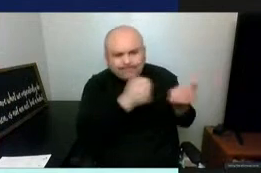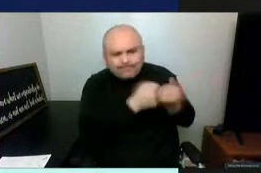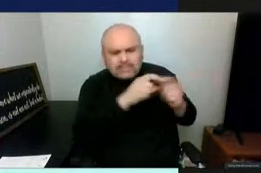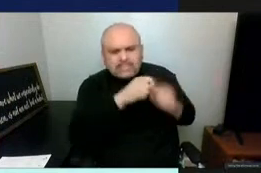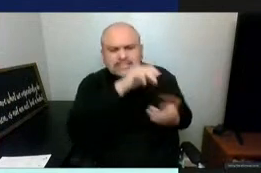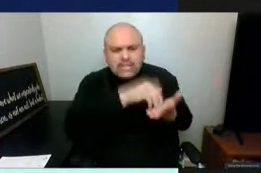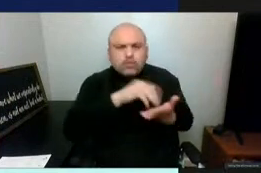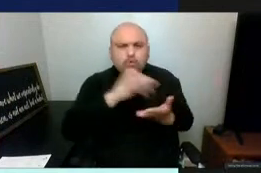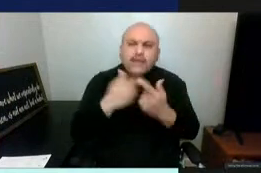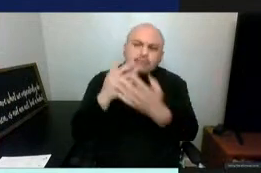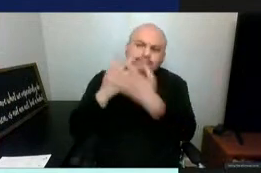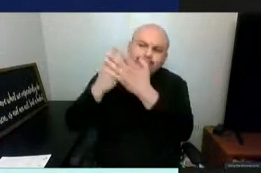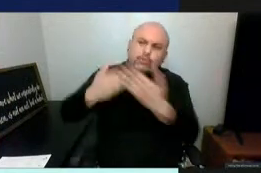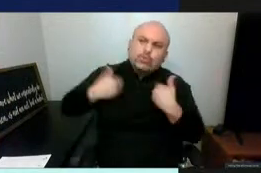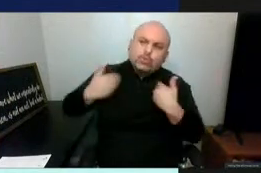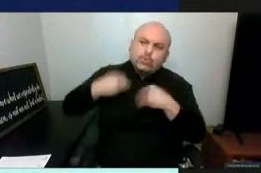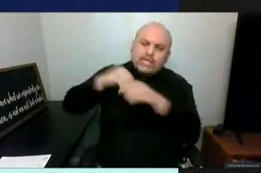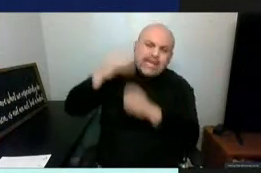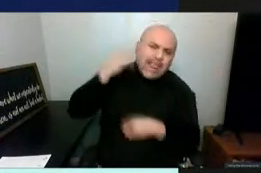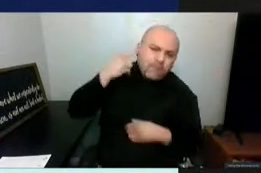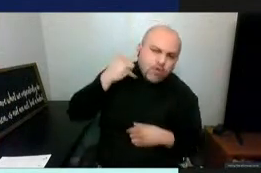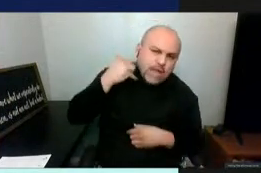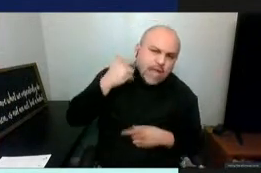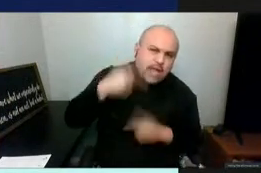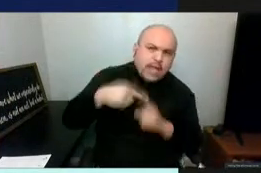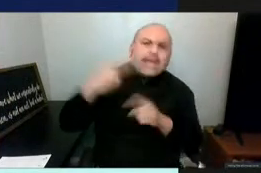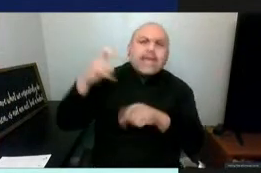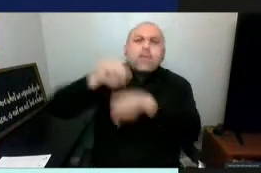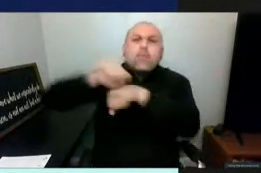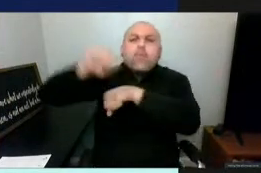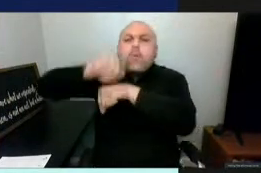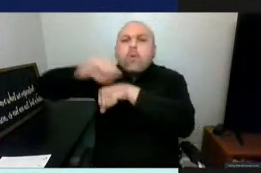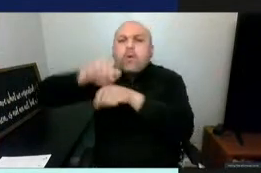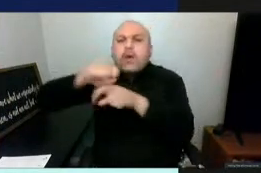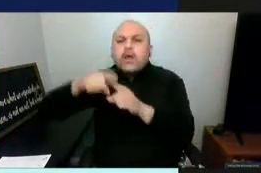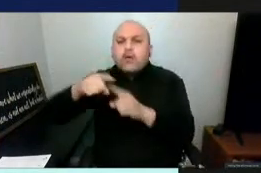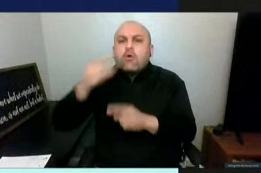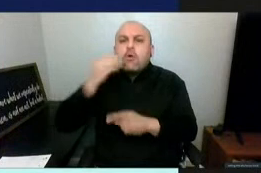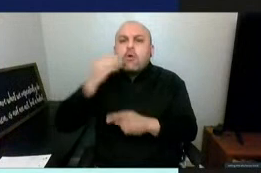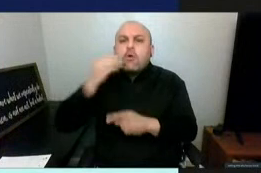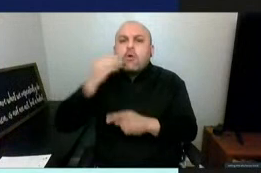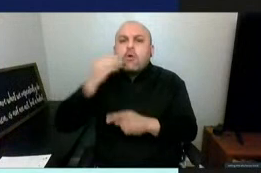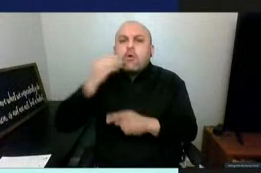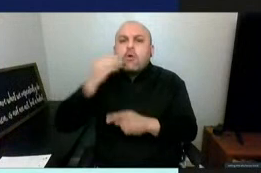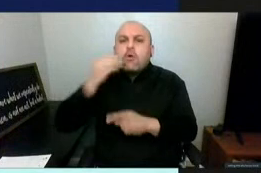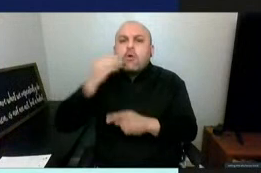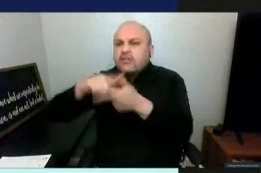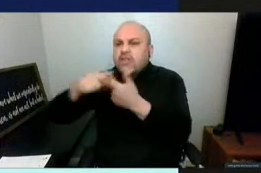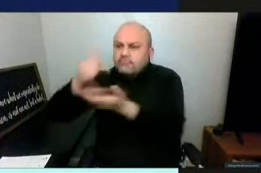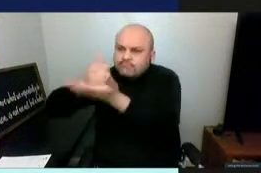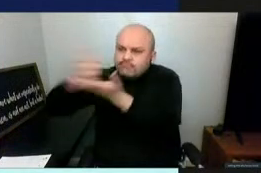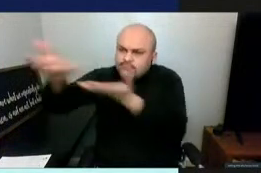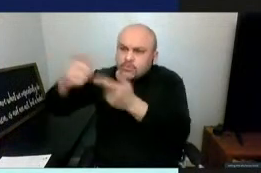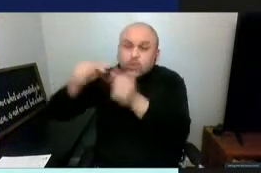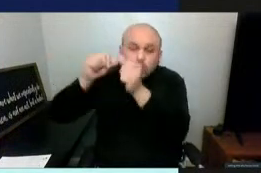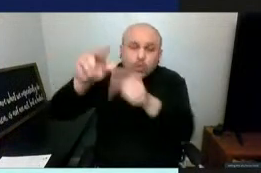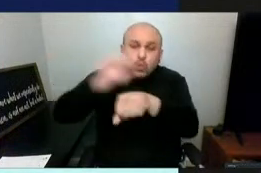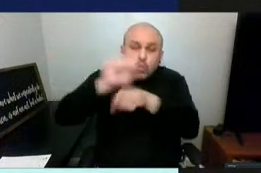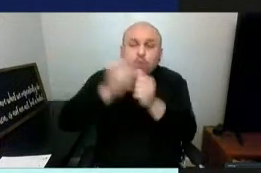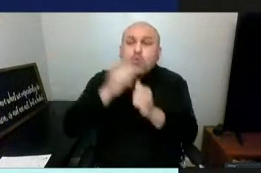in California. He worked at a youth homeless shelter in San Francisco and is continuing this work with homeless youth in